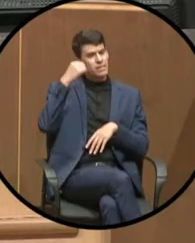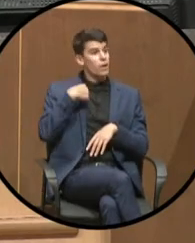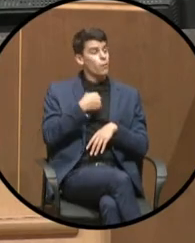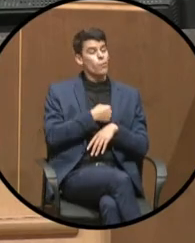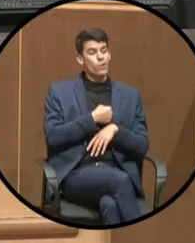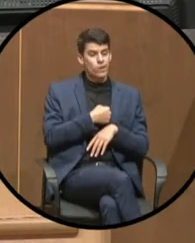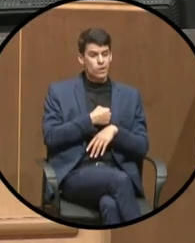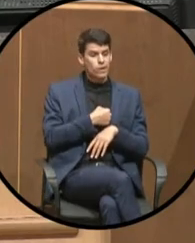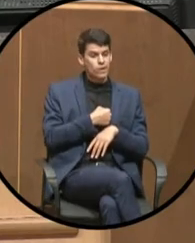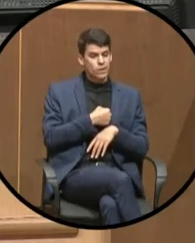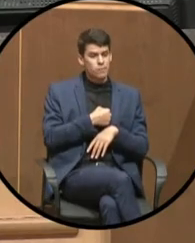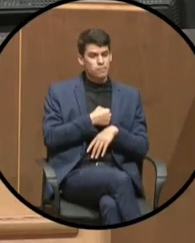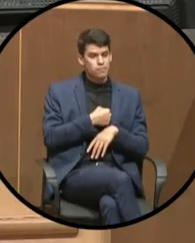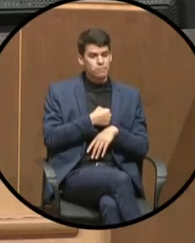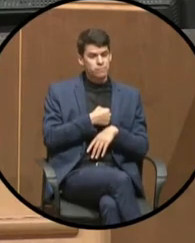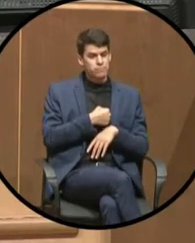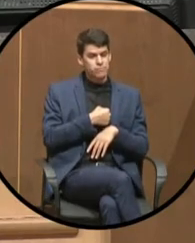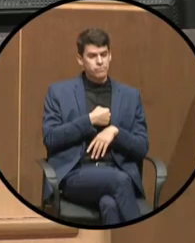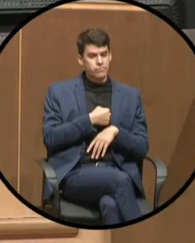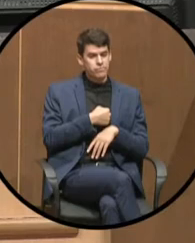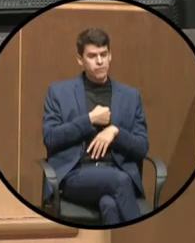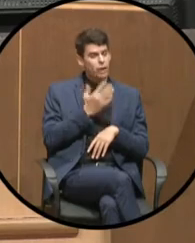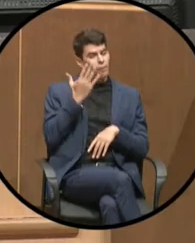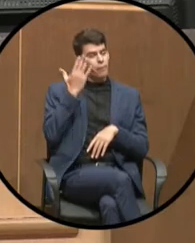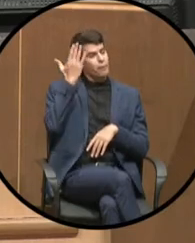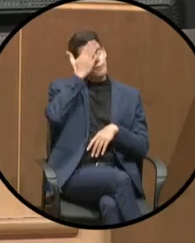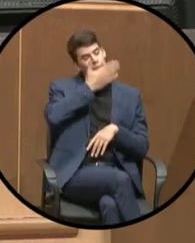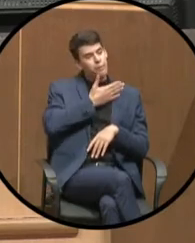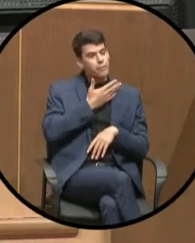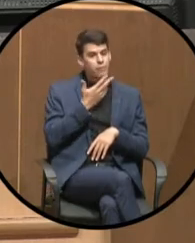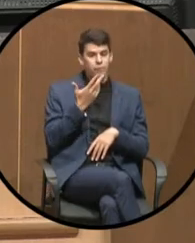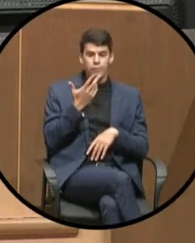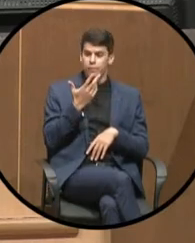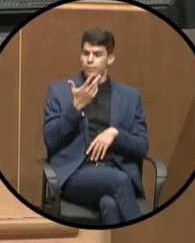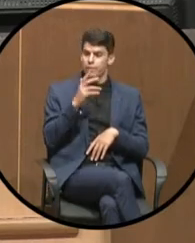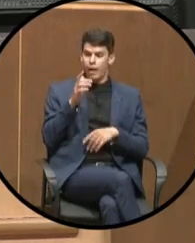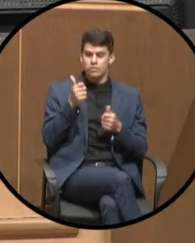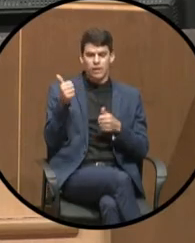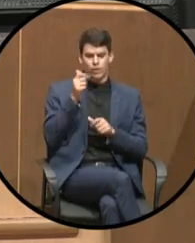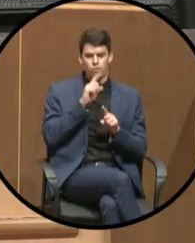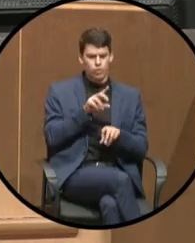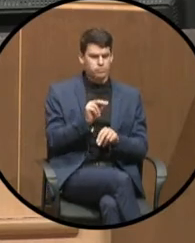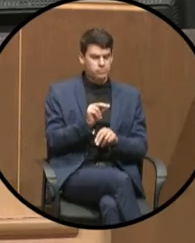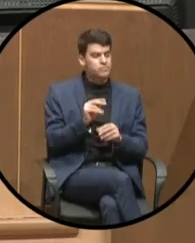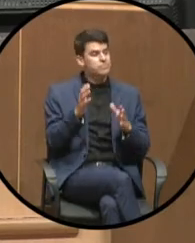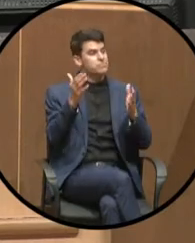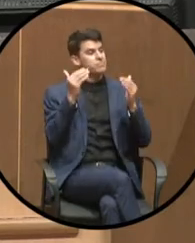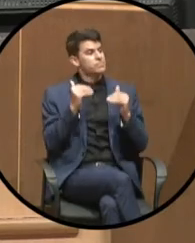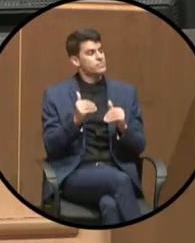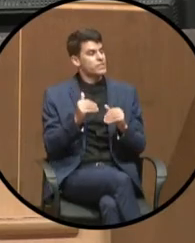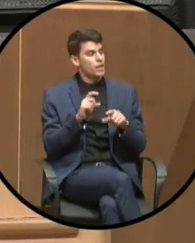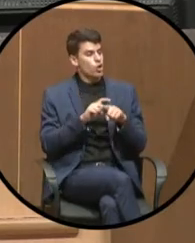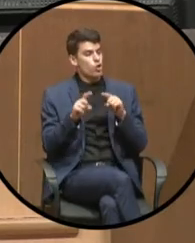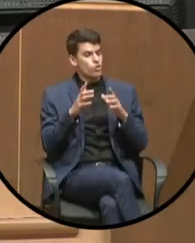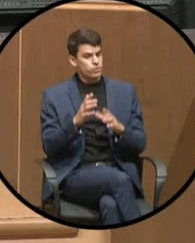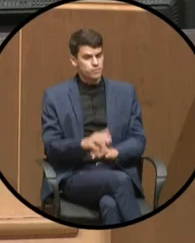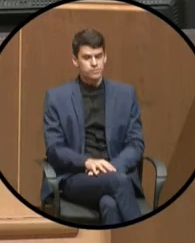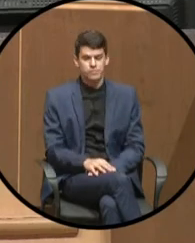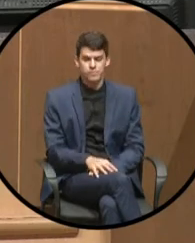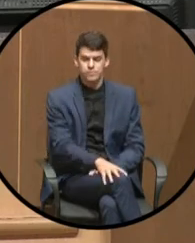were flying afoul of the executive order. Let's move on to our next